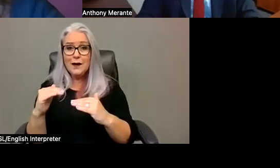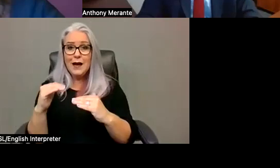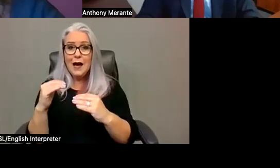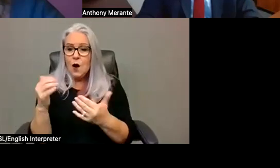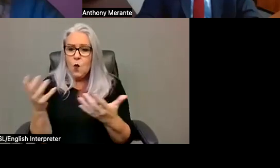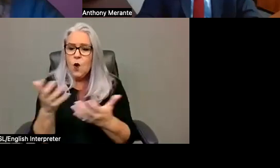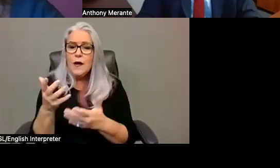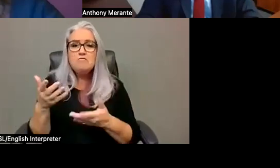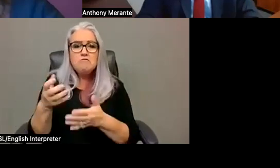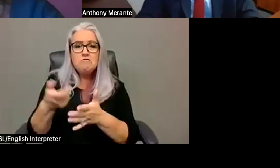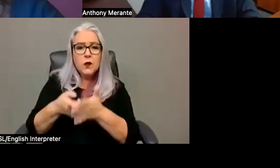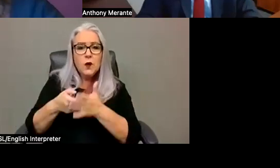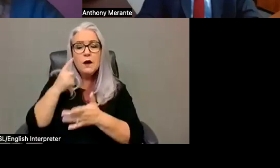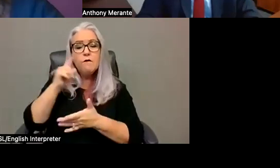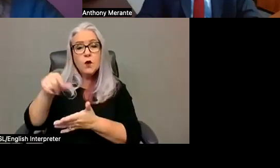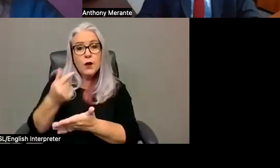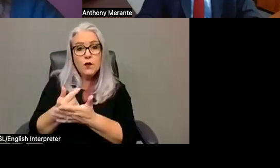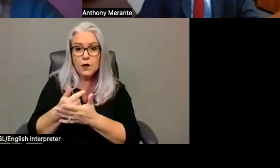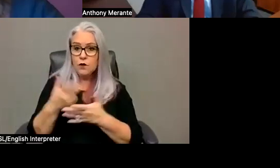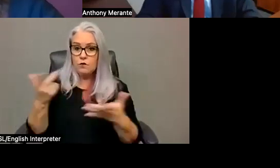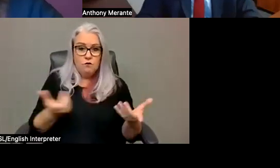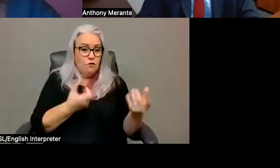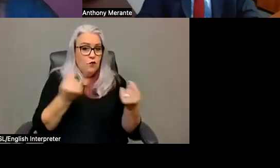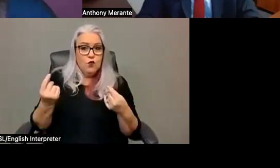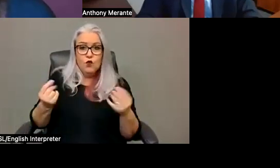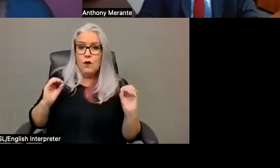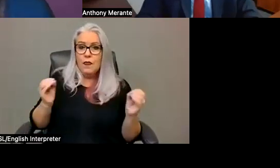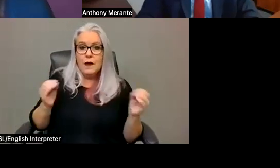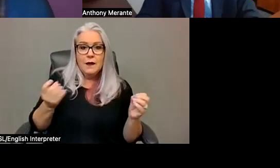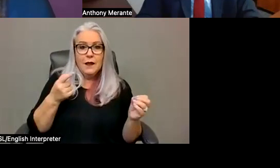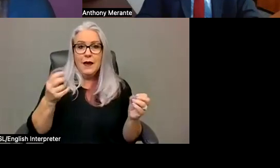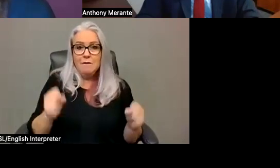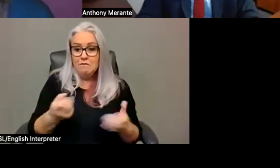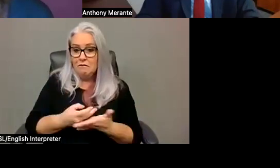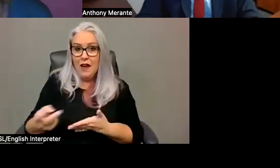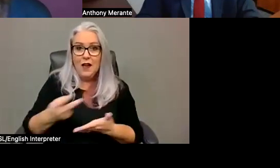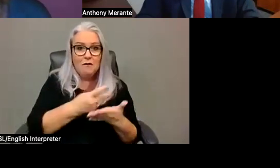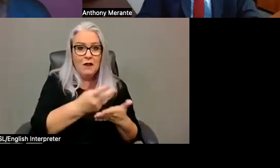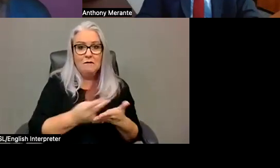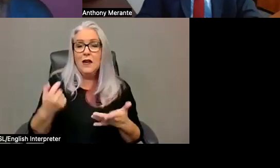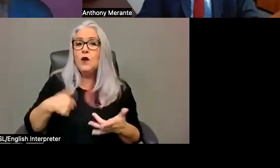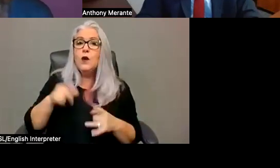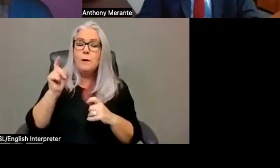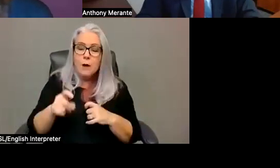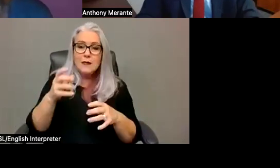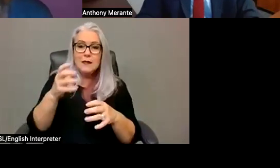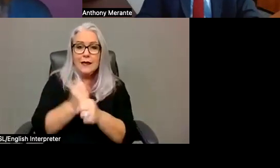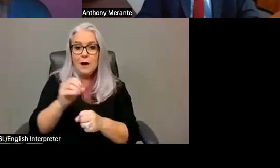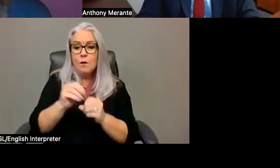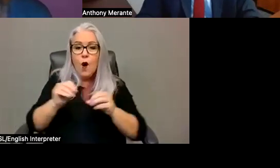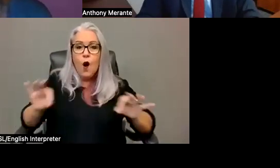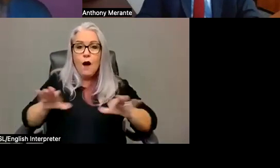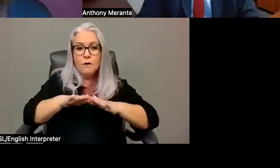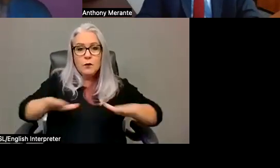So these kids have nothing to do, but they're out there and can fail. And if we don't get them off the streets by putting programs in, we